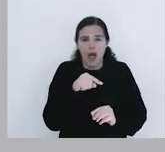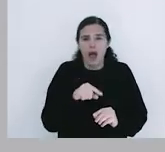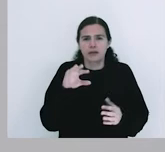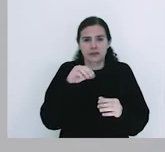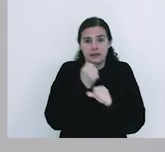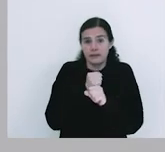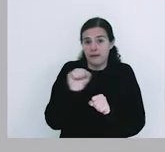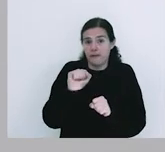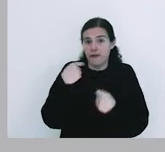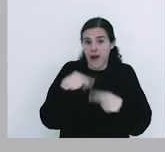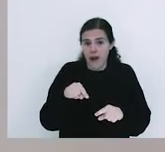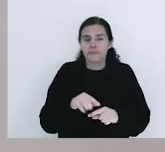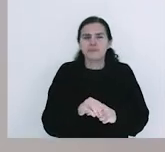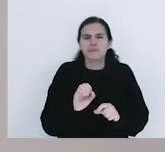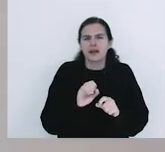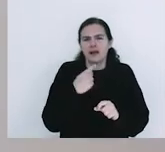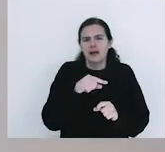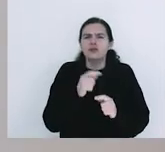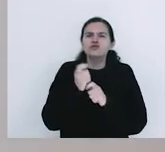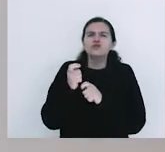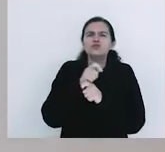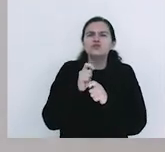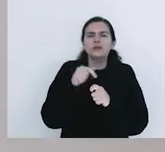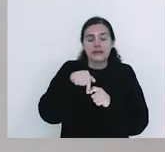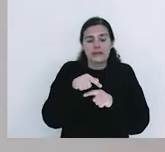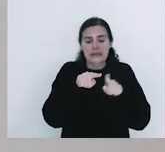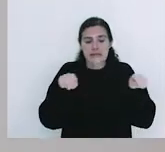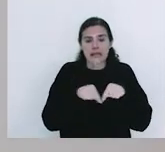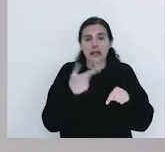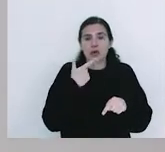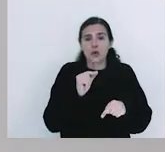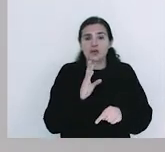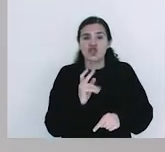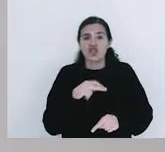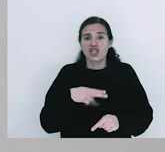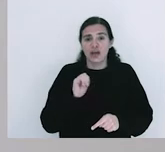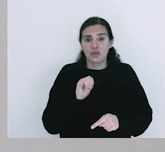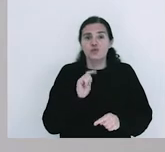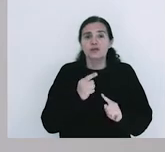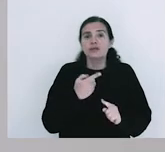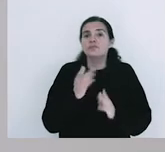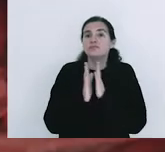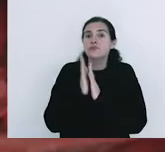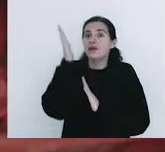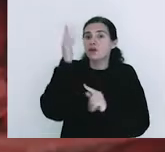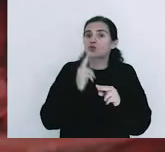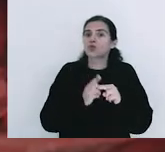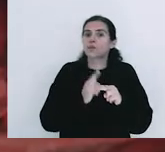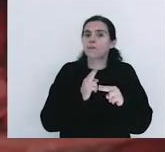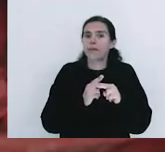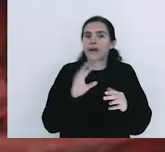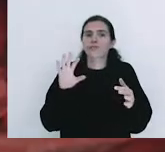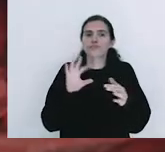the work. Of course, actually, you have a sculpture in this room called Janus, and Janus is the Roman